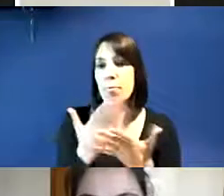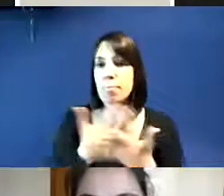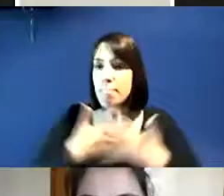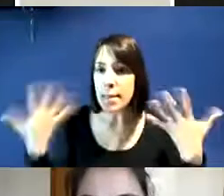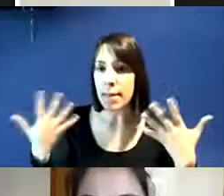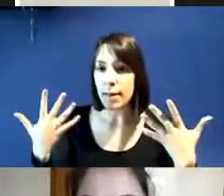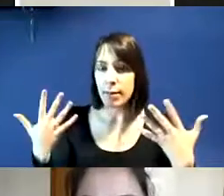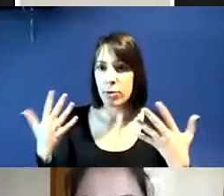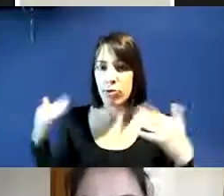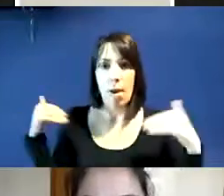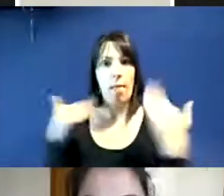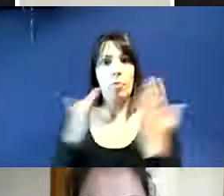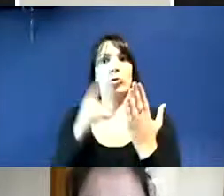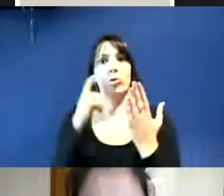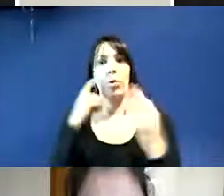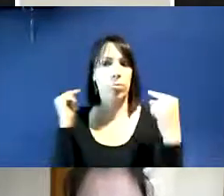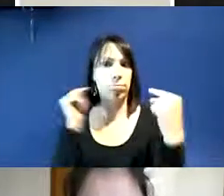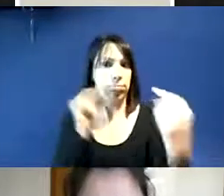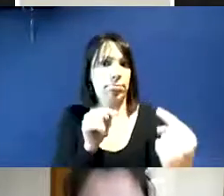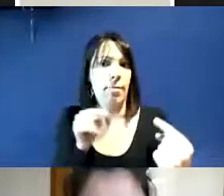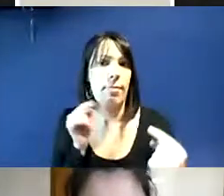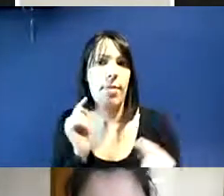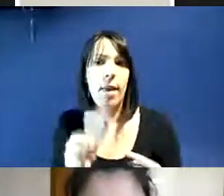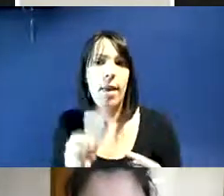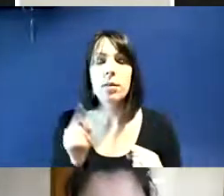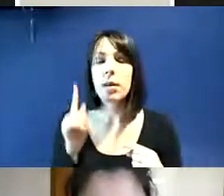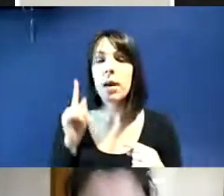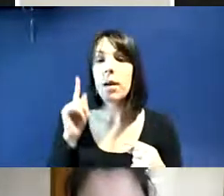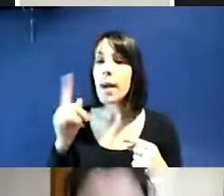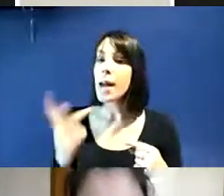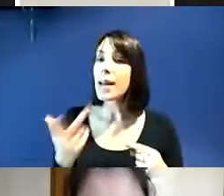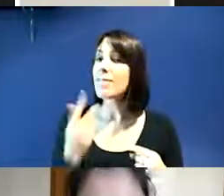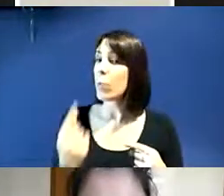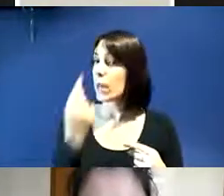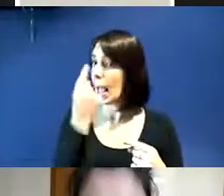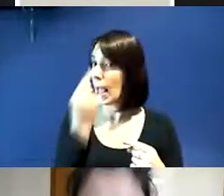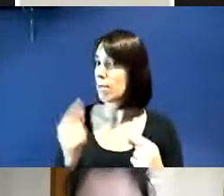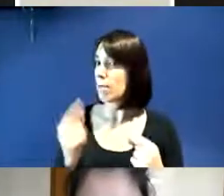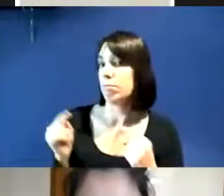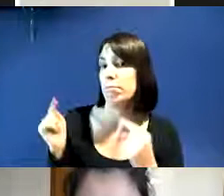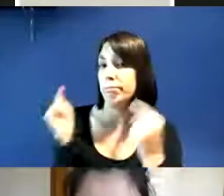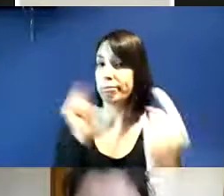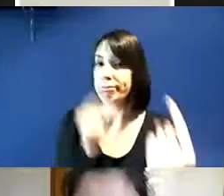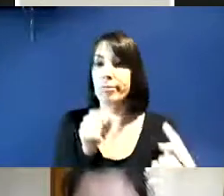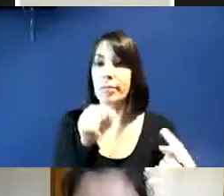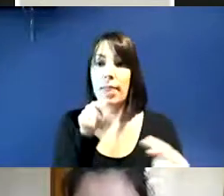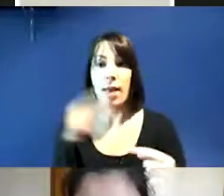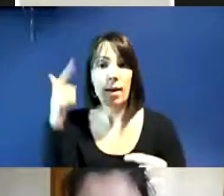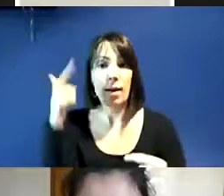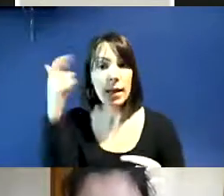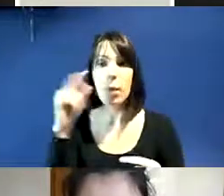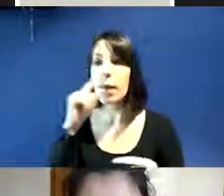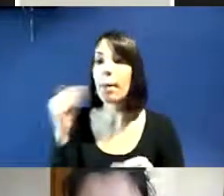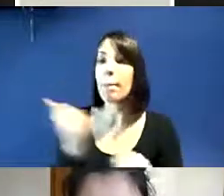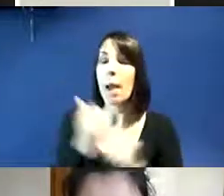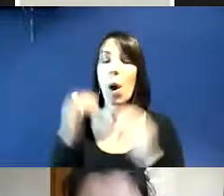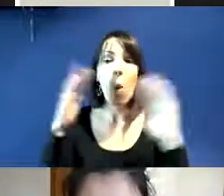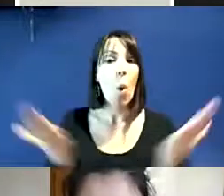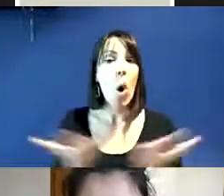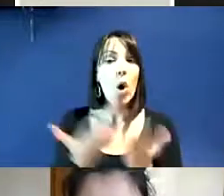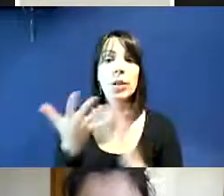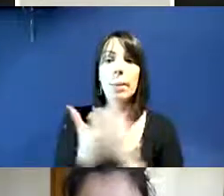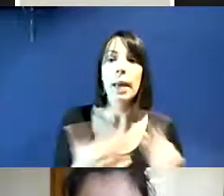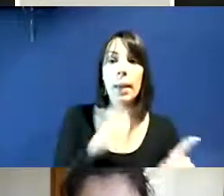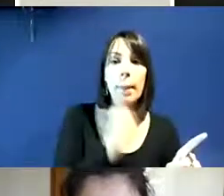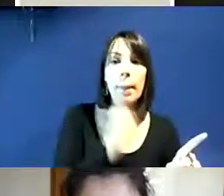in that. But by doing that, we can create a world where men and women and children can choose who they